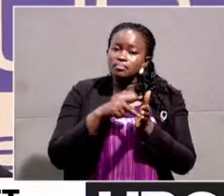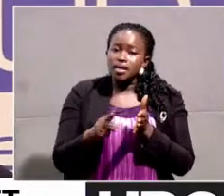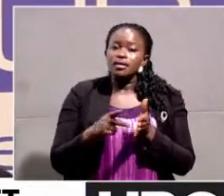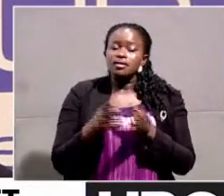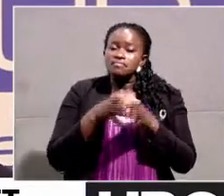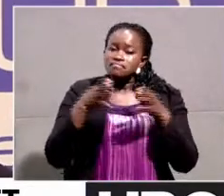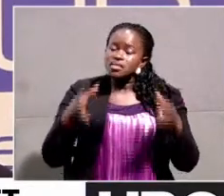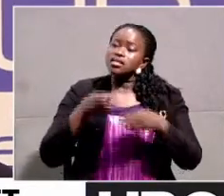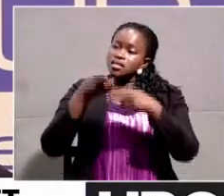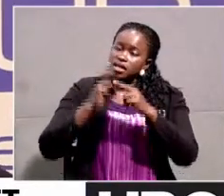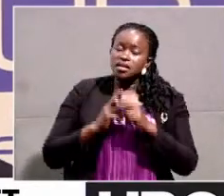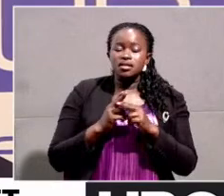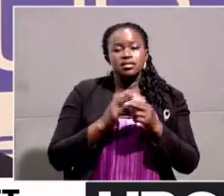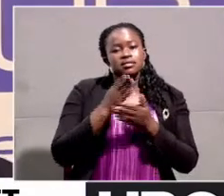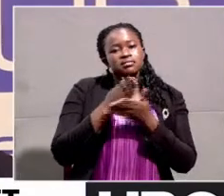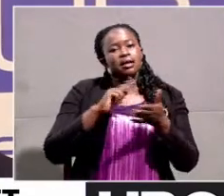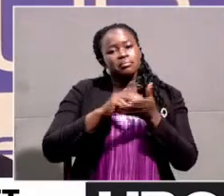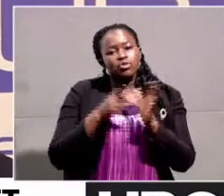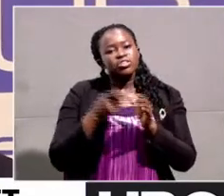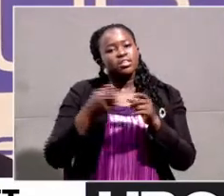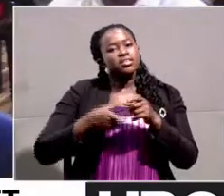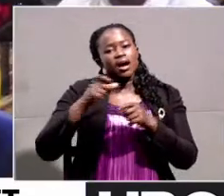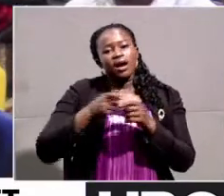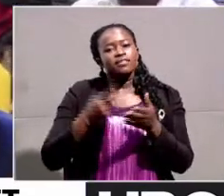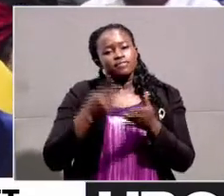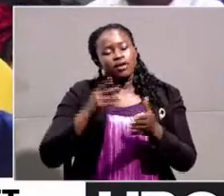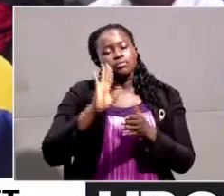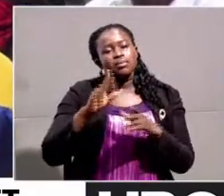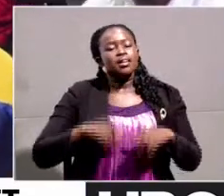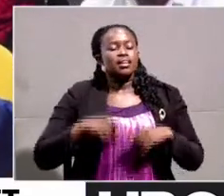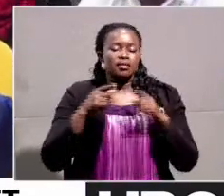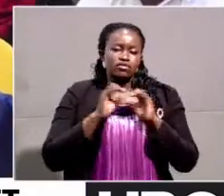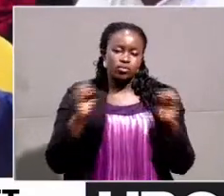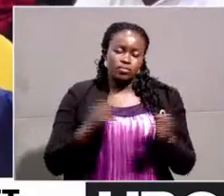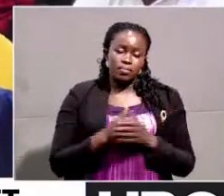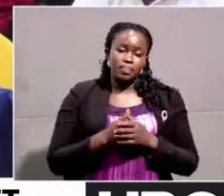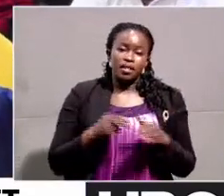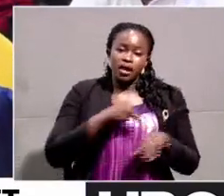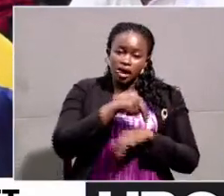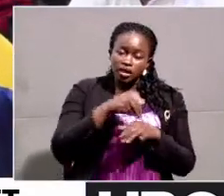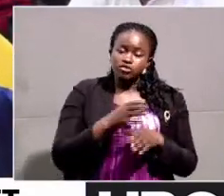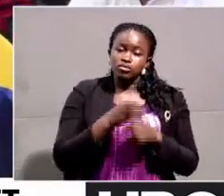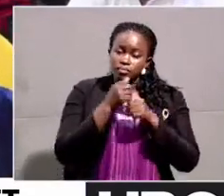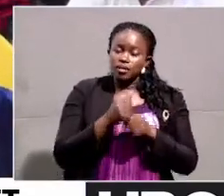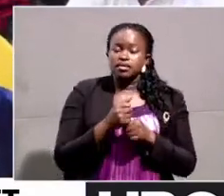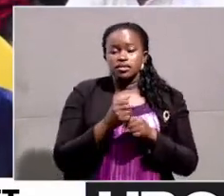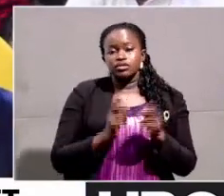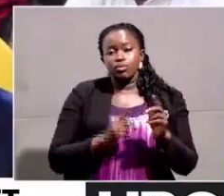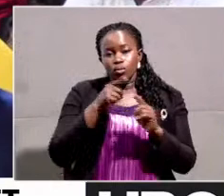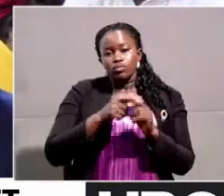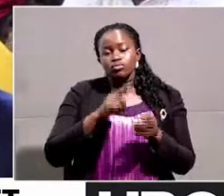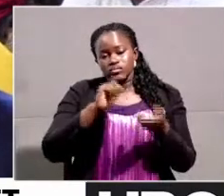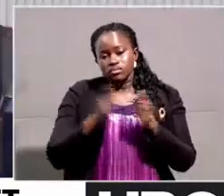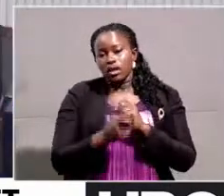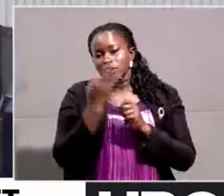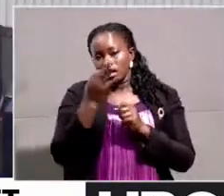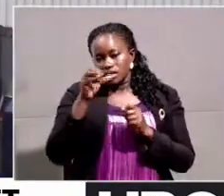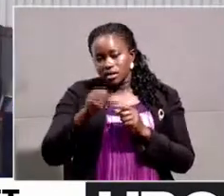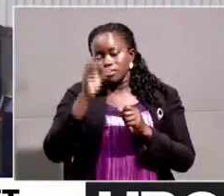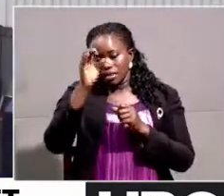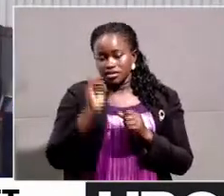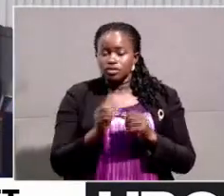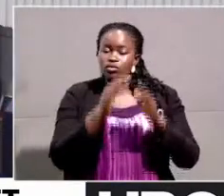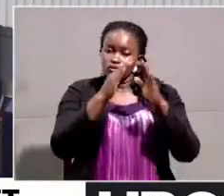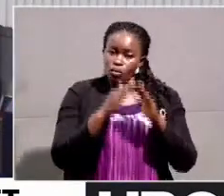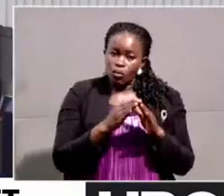debt for projects which are not going to add value to their lives. The national budget goal is to transform 39% of households